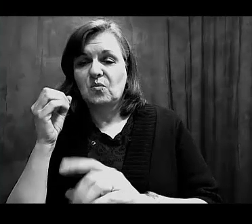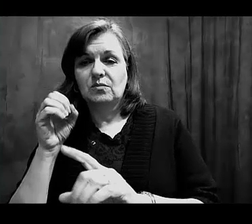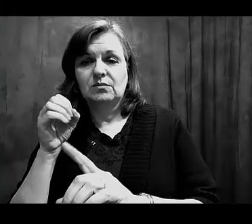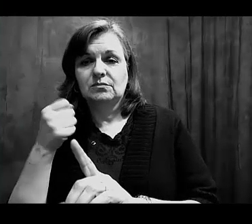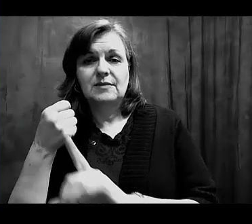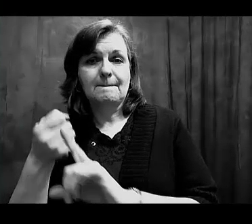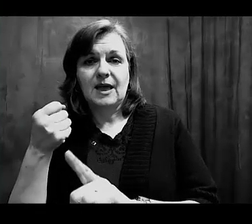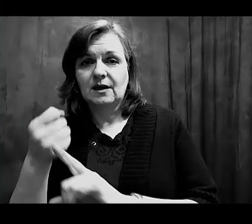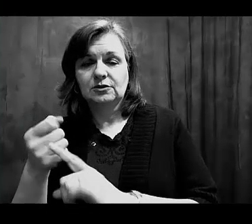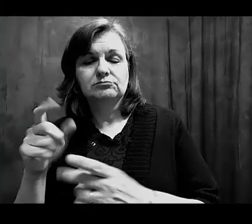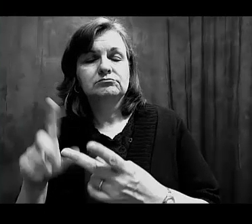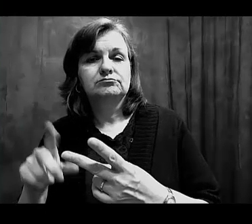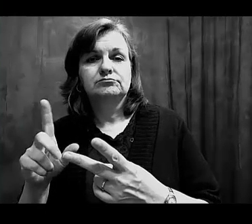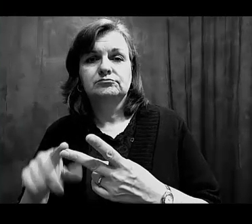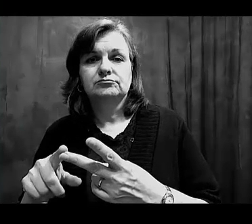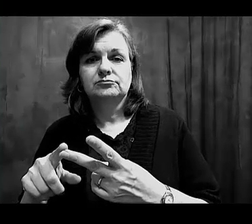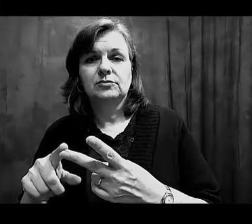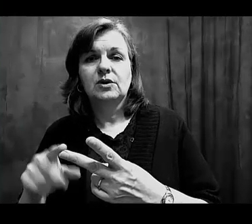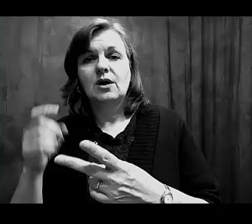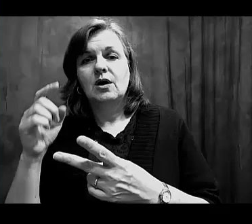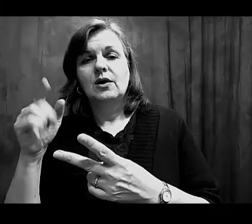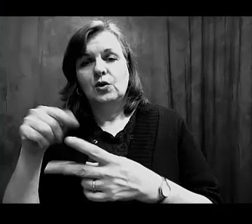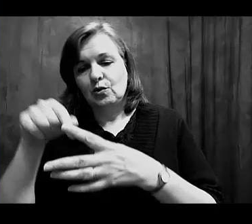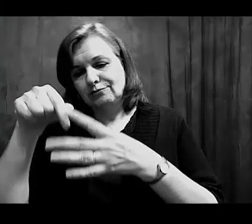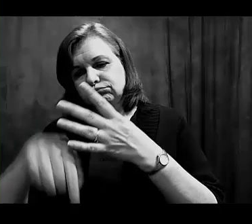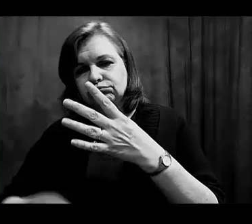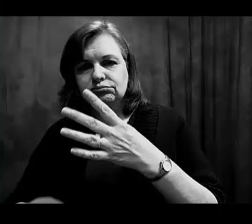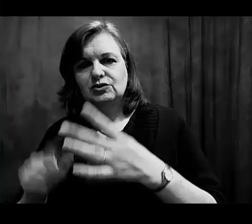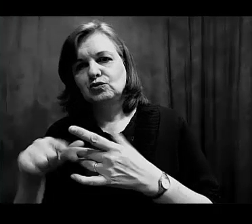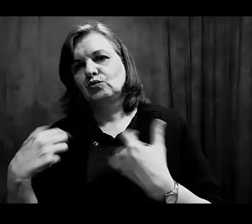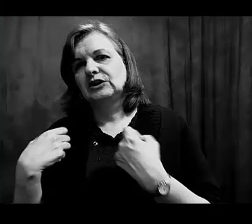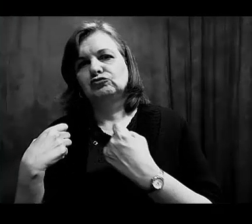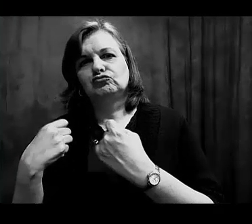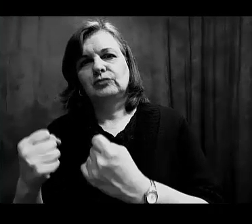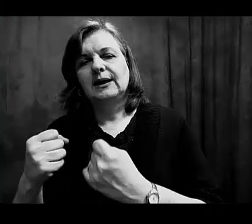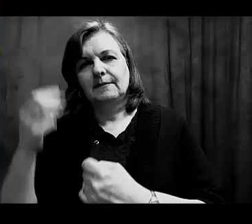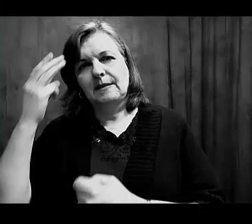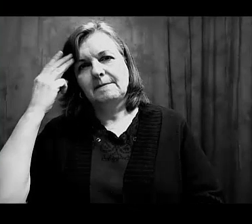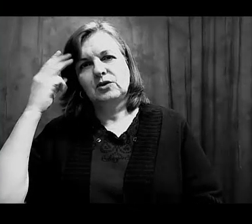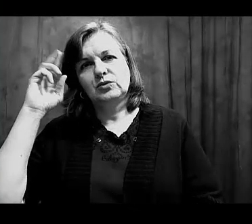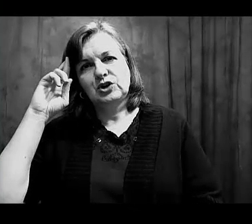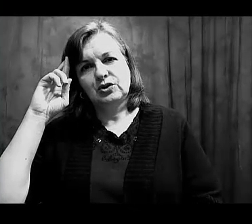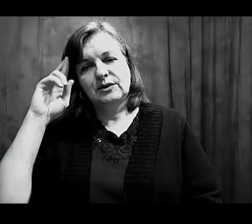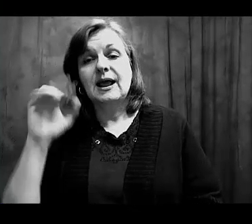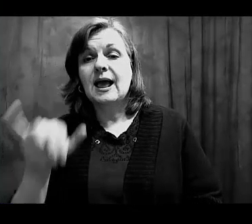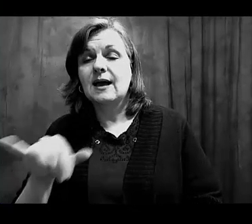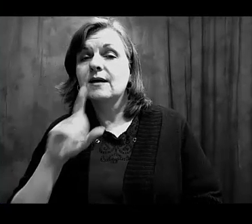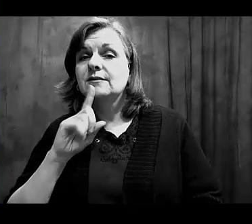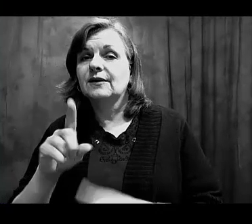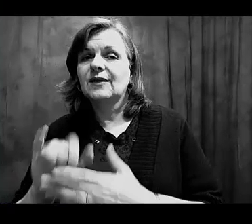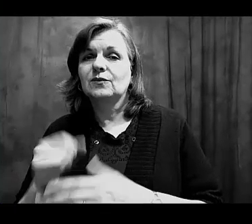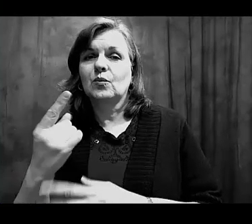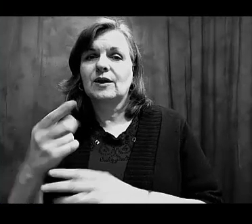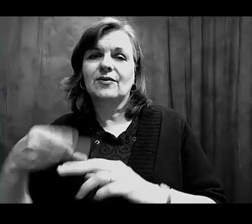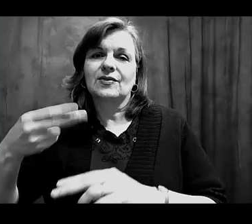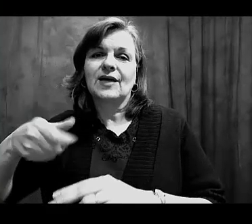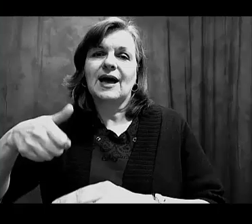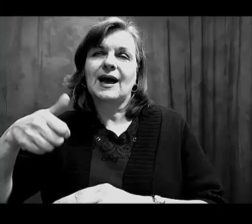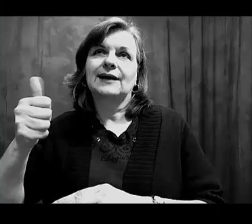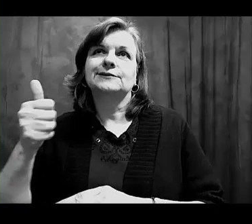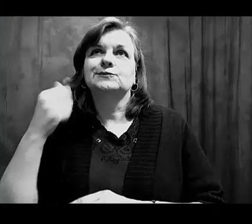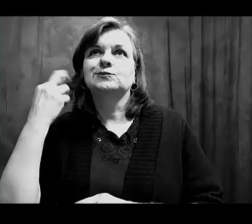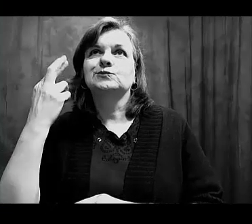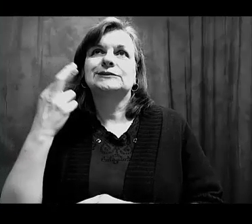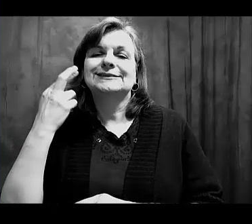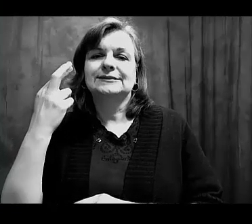extreme mental retardation. It's actually one of the highest causes of inherited mental retardation that we